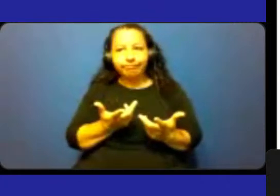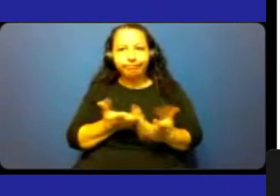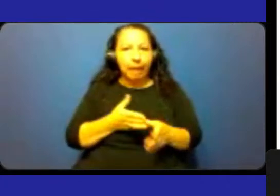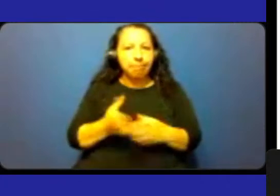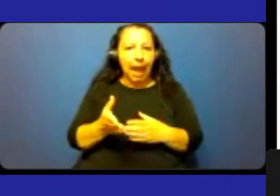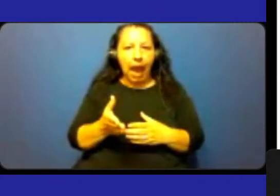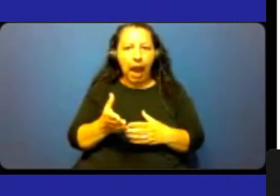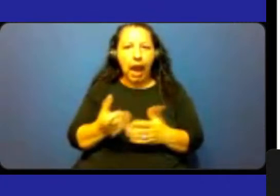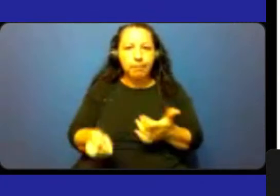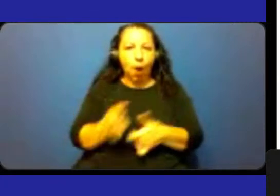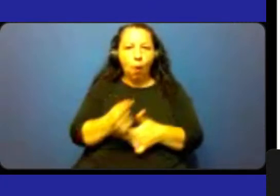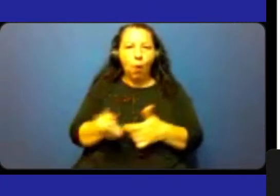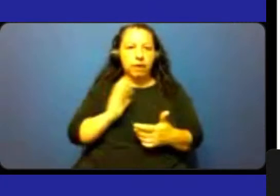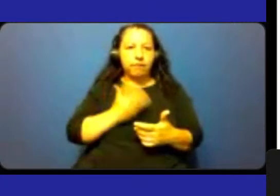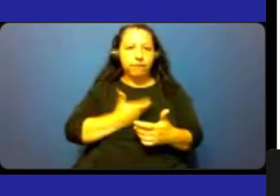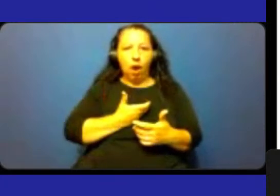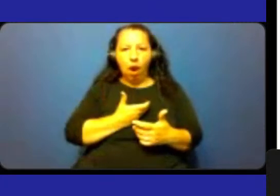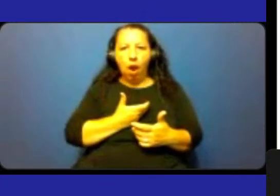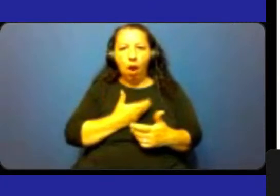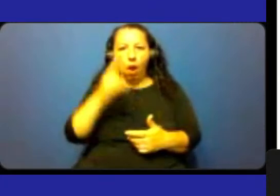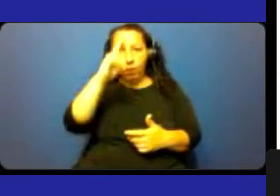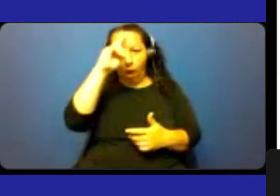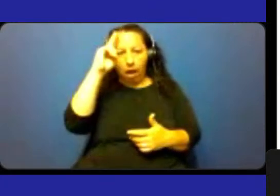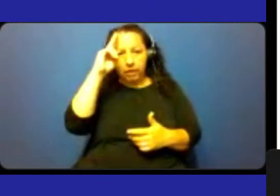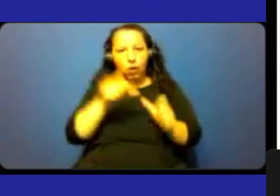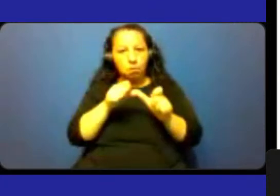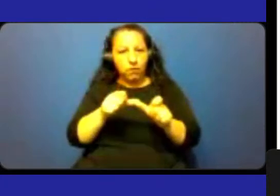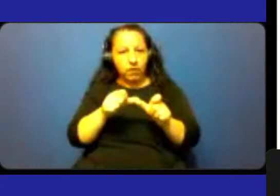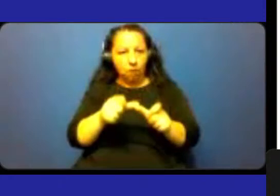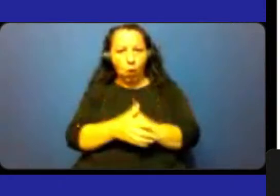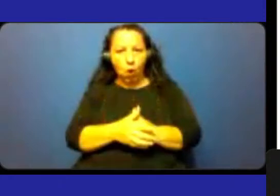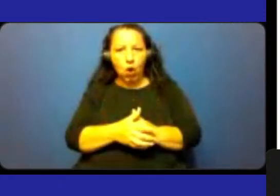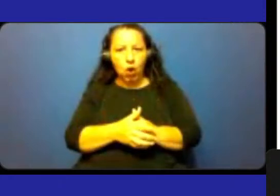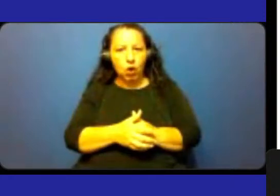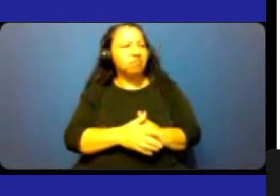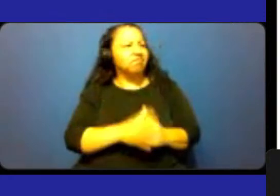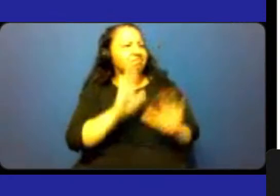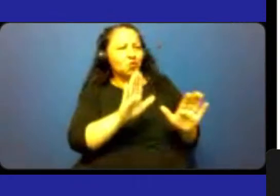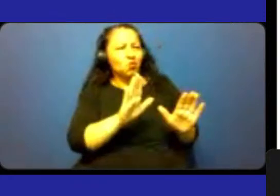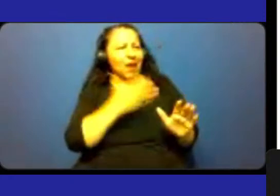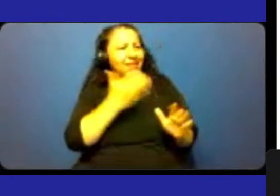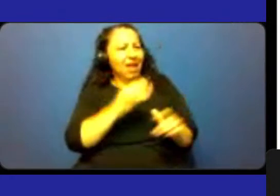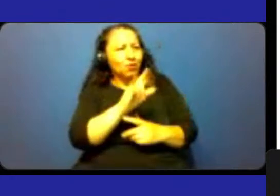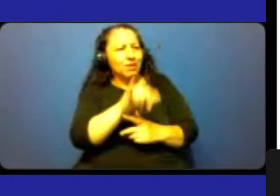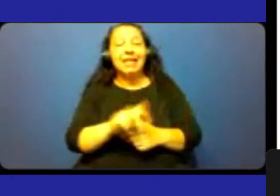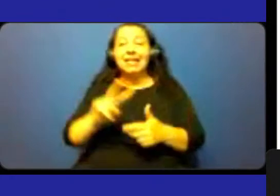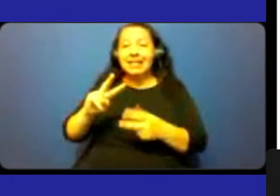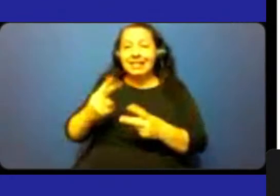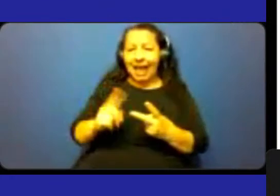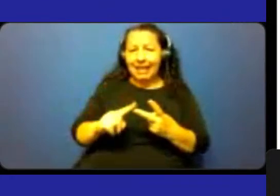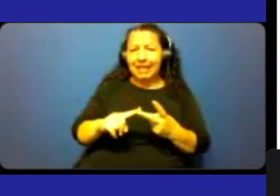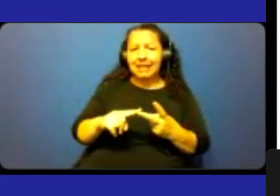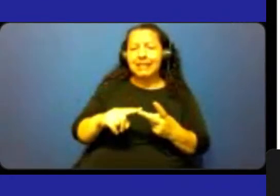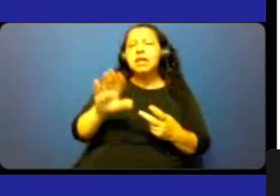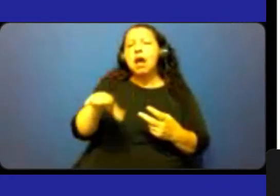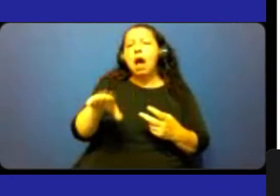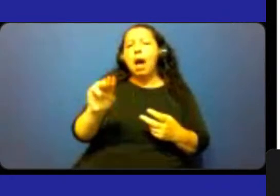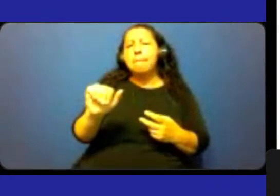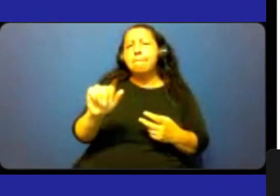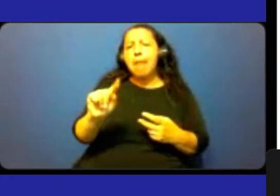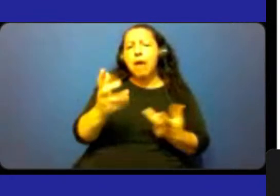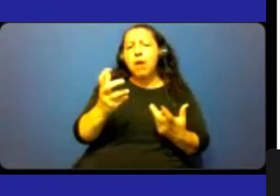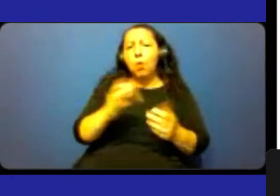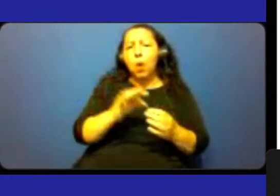they're moving forward with this. That's great. Thank you, Sally. Sure. Secondly, Matt, I just wanted to say that I